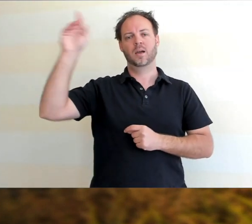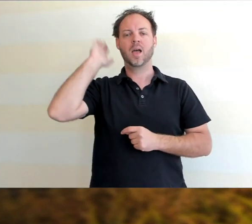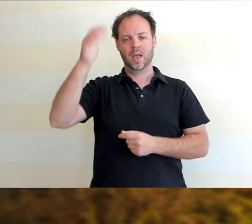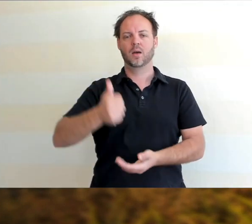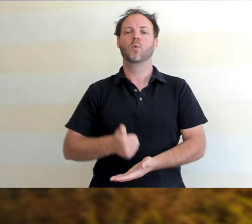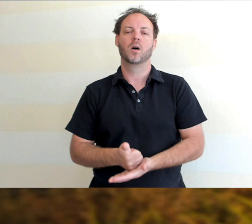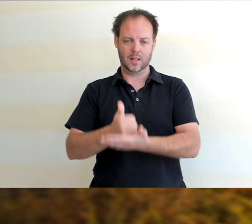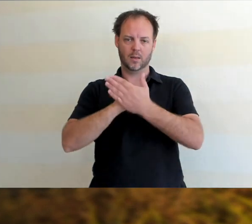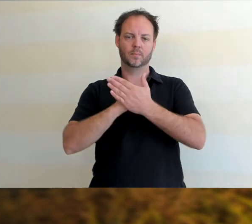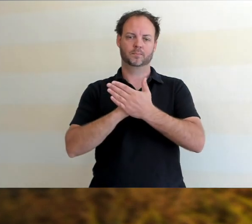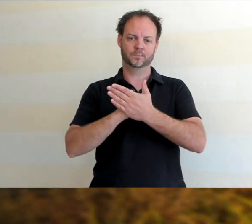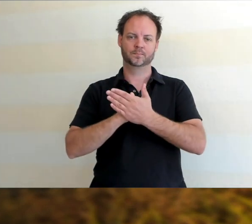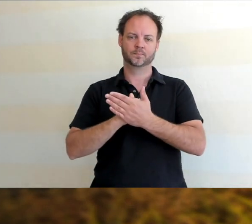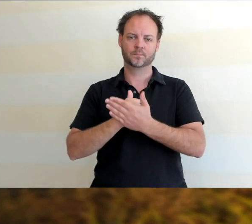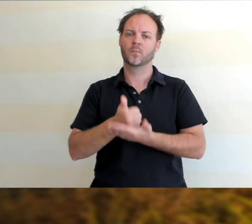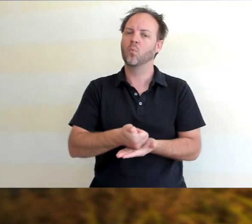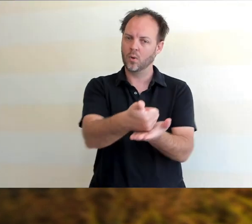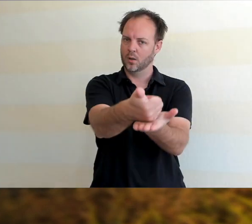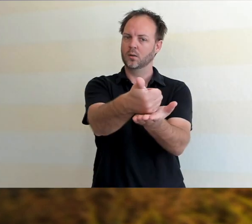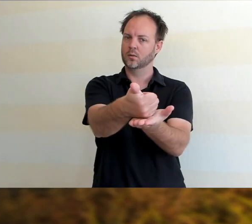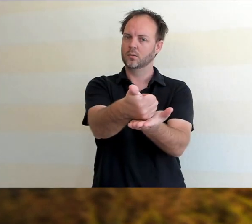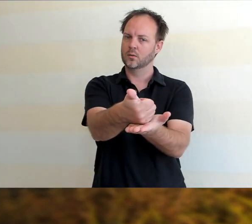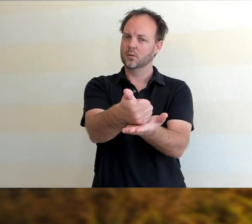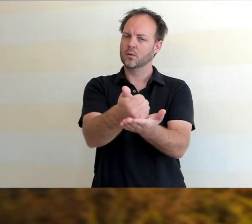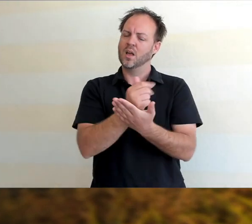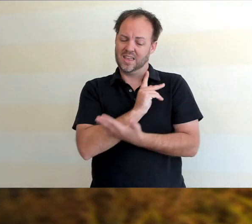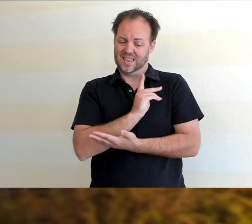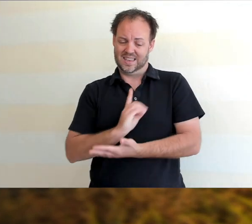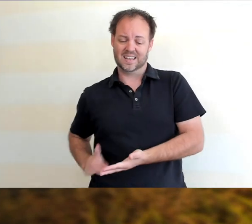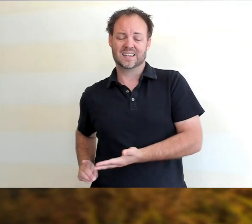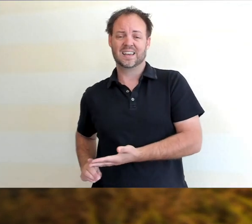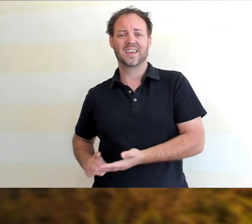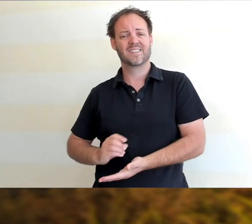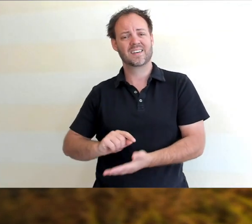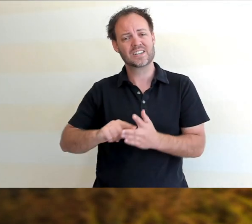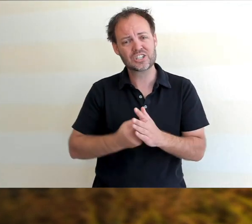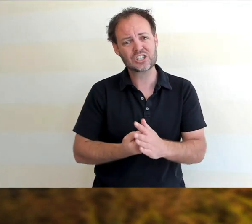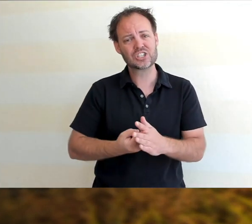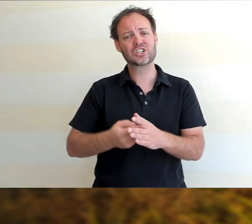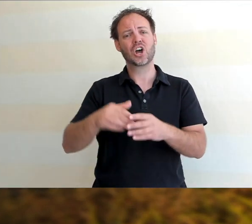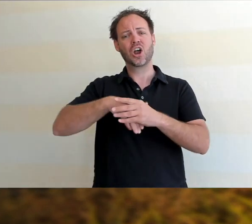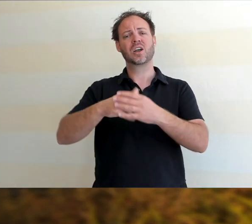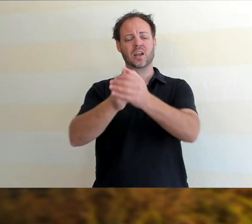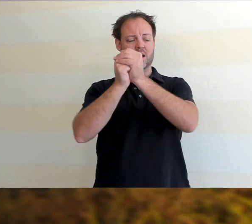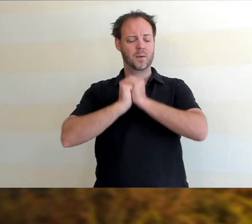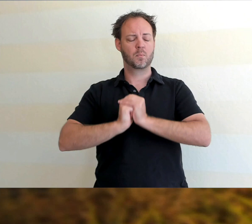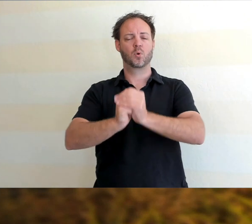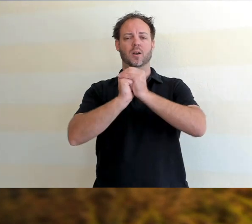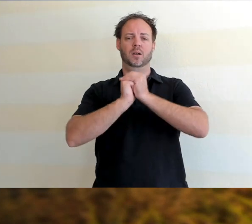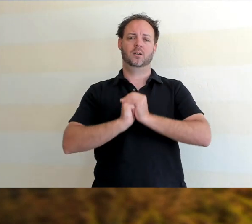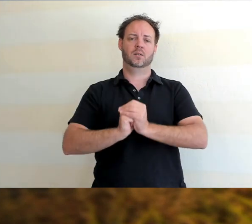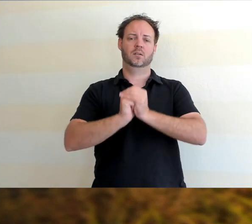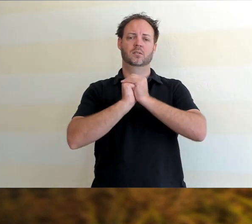that he will help him. King David starts his day in prayer.